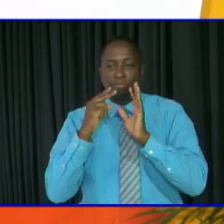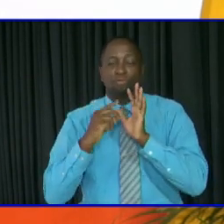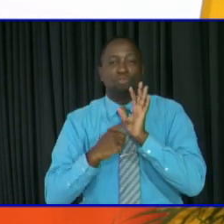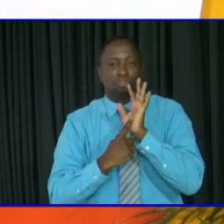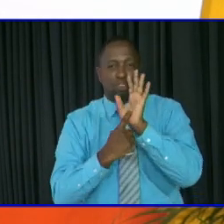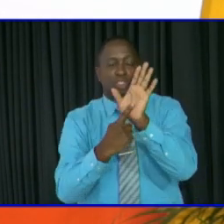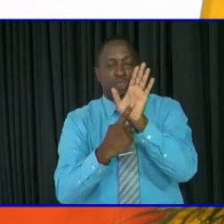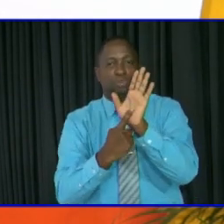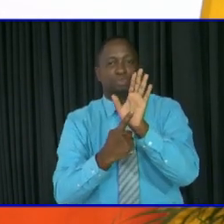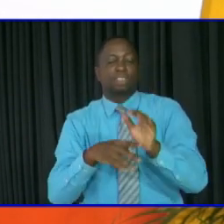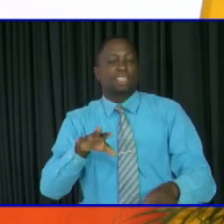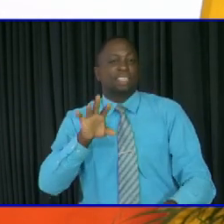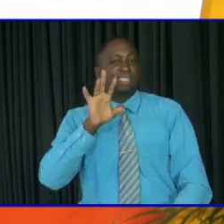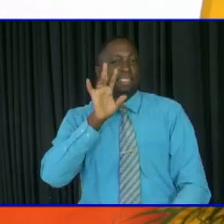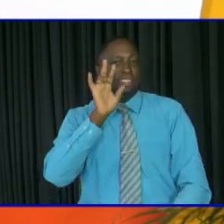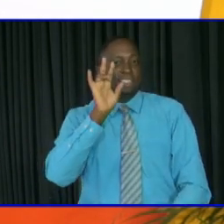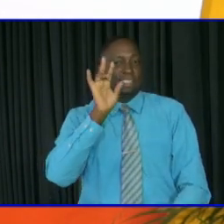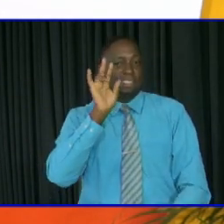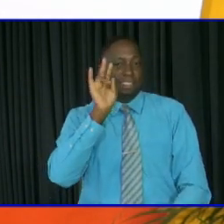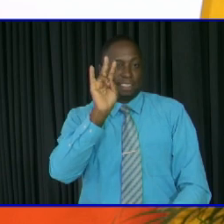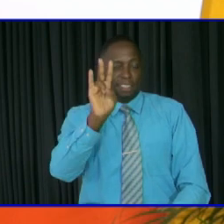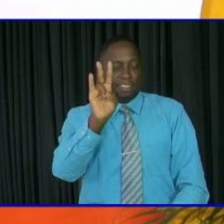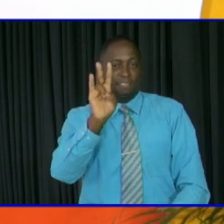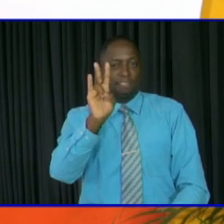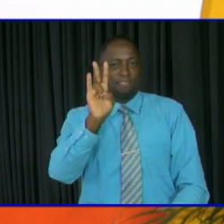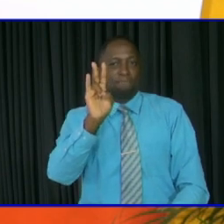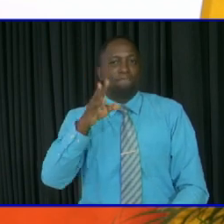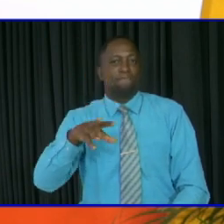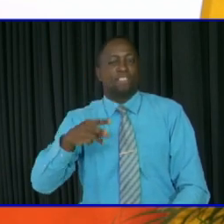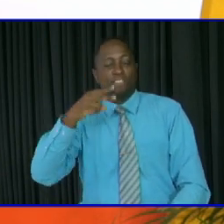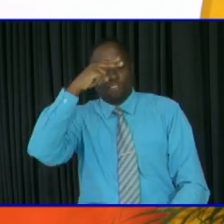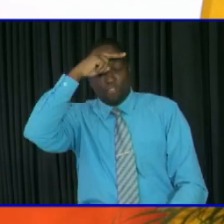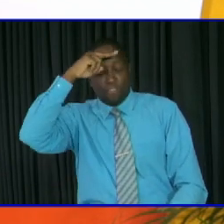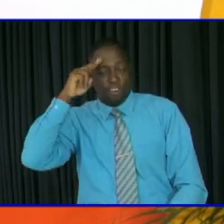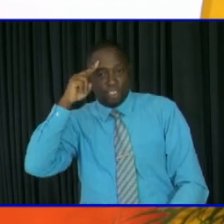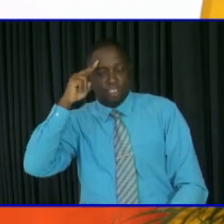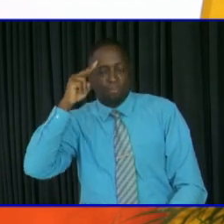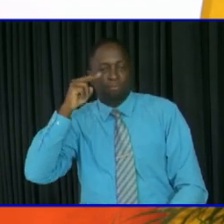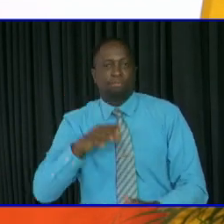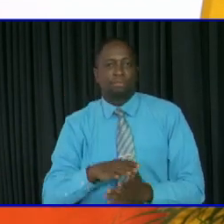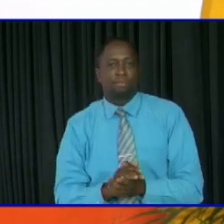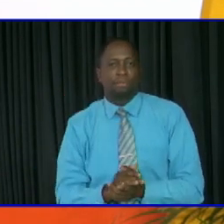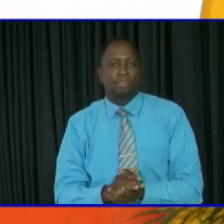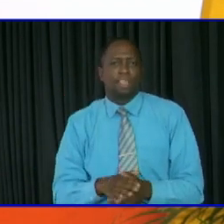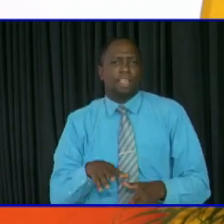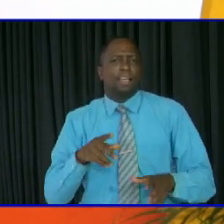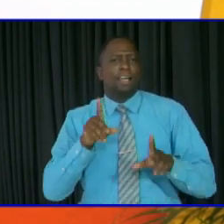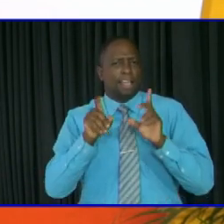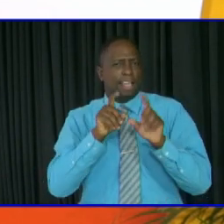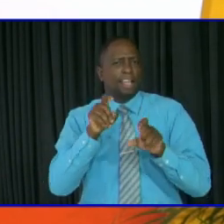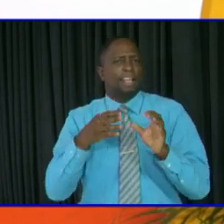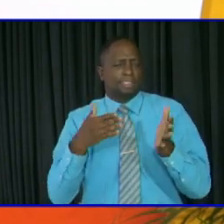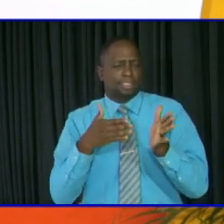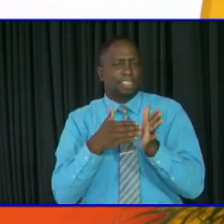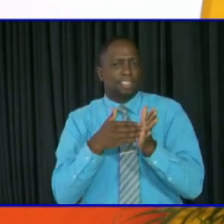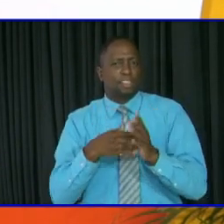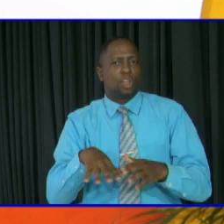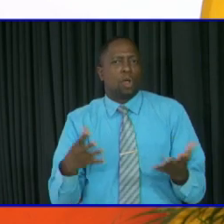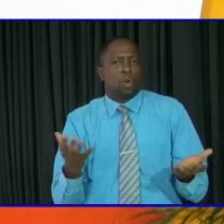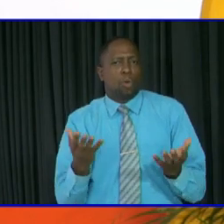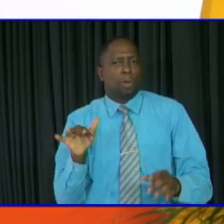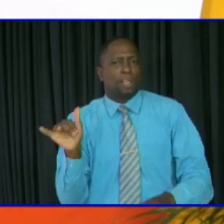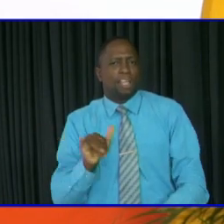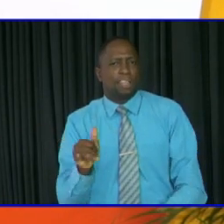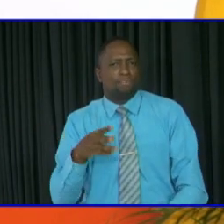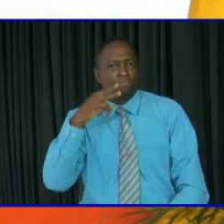seven types of virgin. I ask the question this evening, what kind of virgin are you? I said